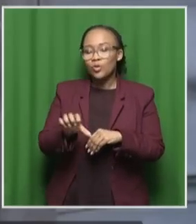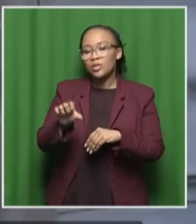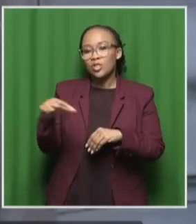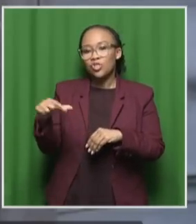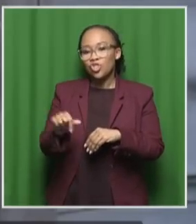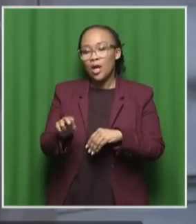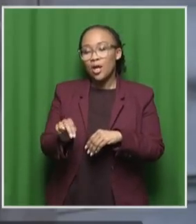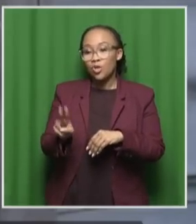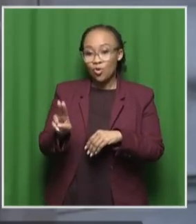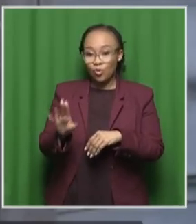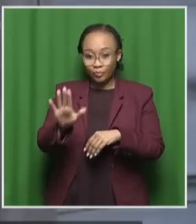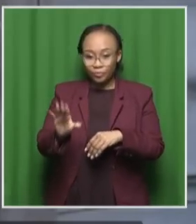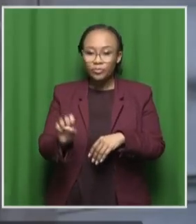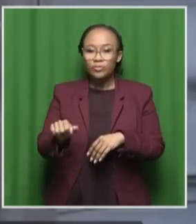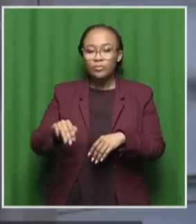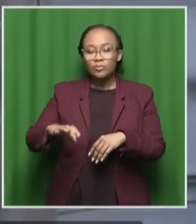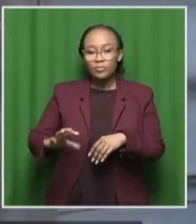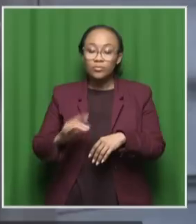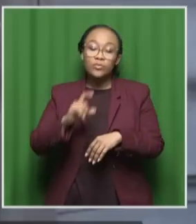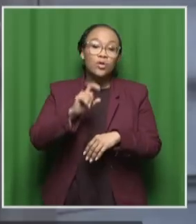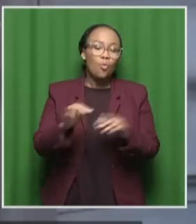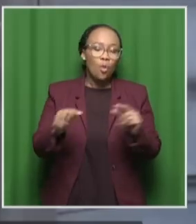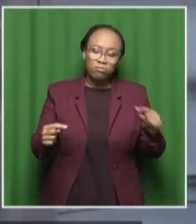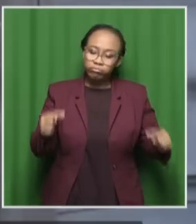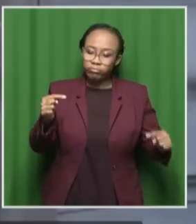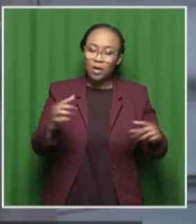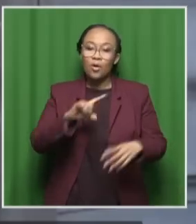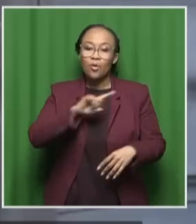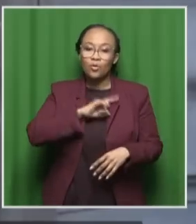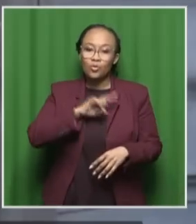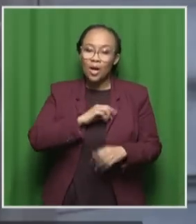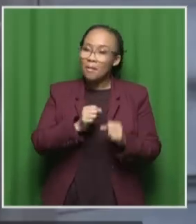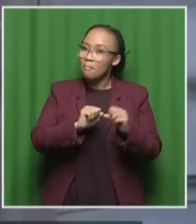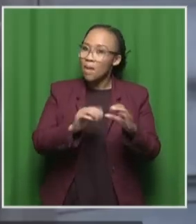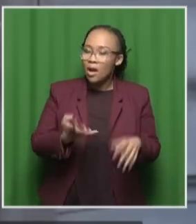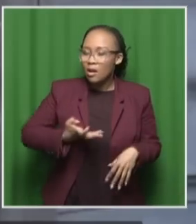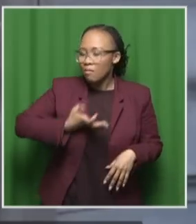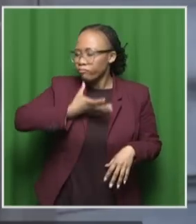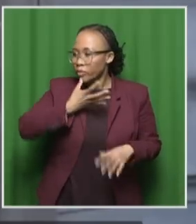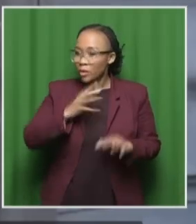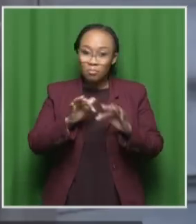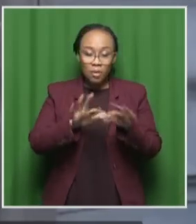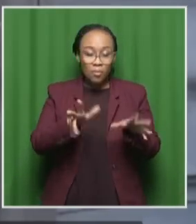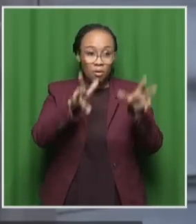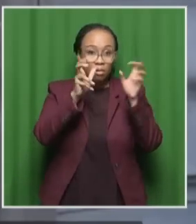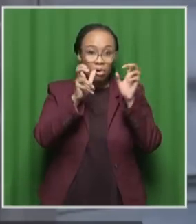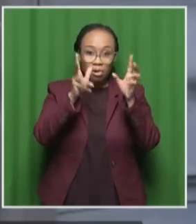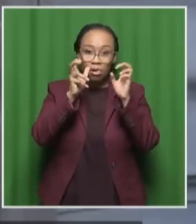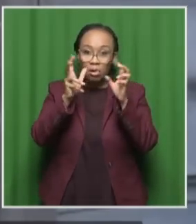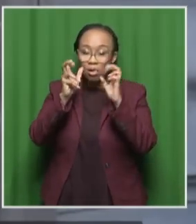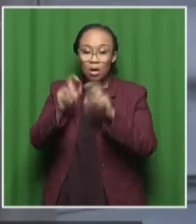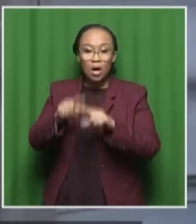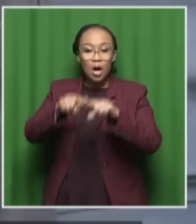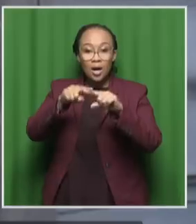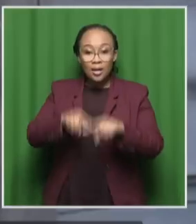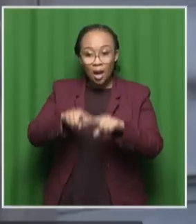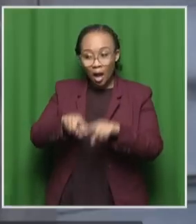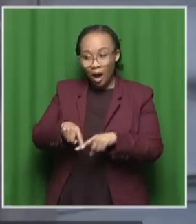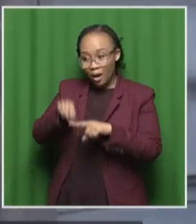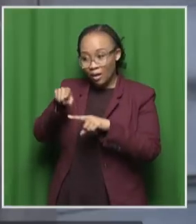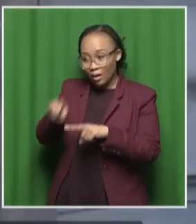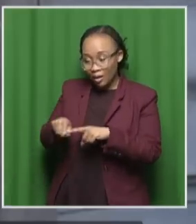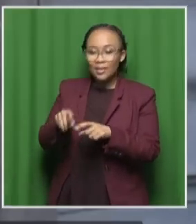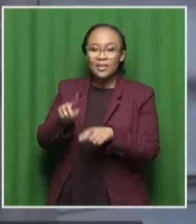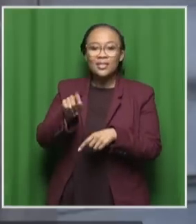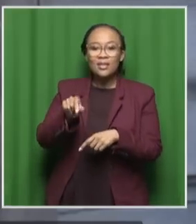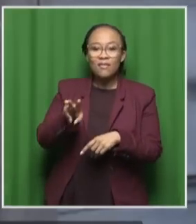be arguing that majority of South Africans, that is millions of viewers and listeners, rely on the South African Broadcasting Corporation, rather